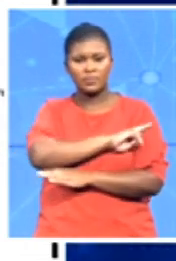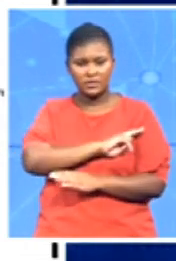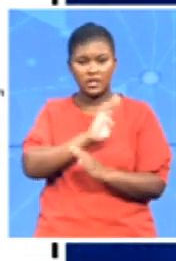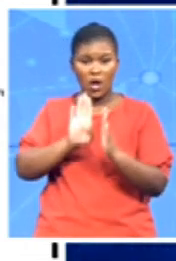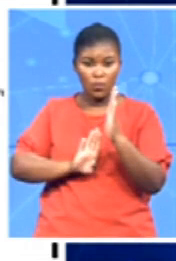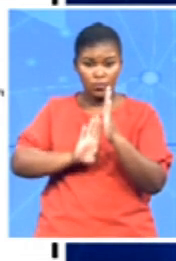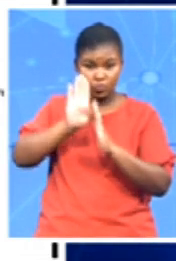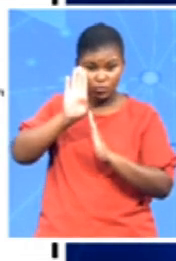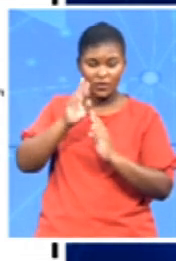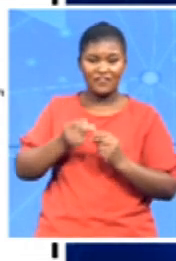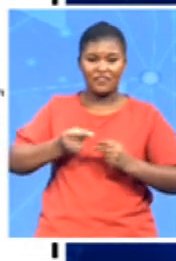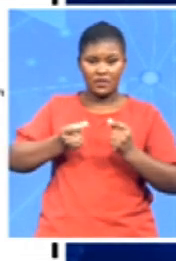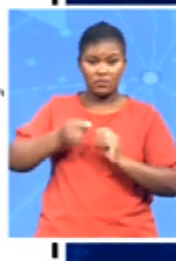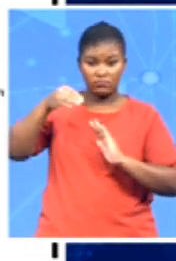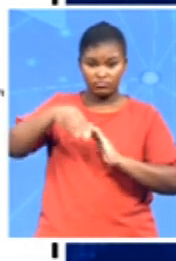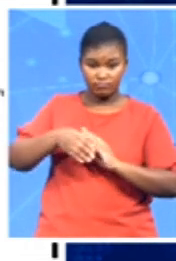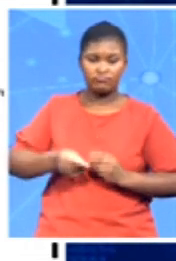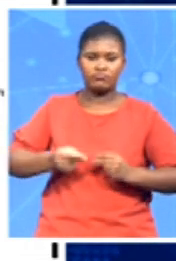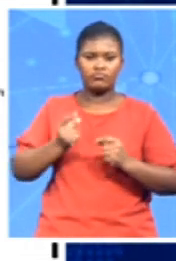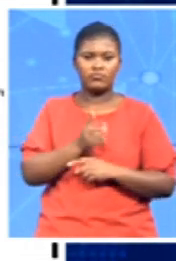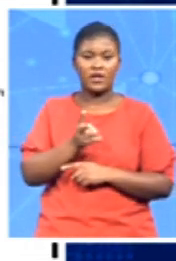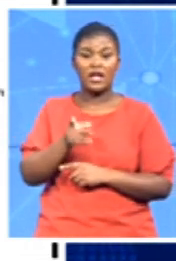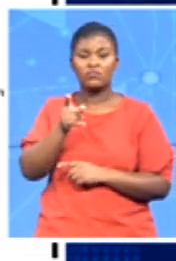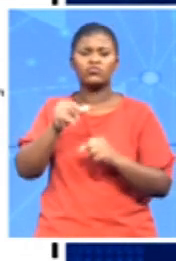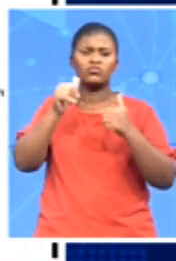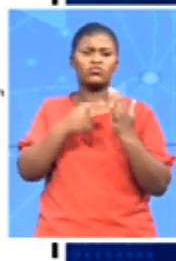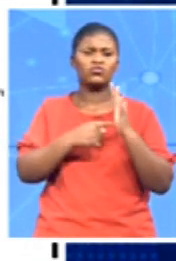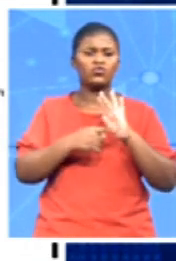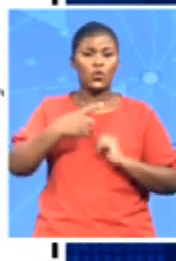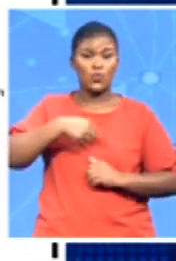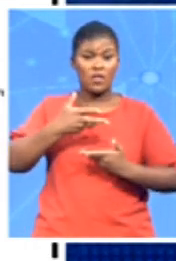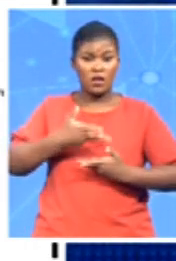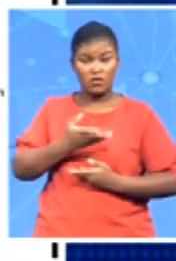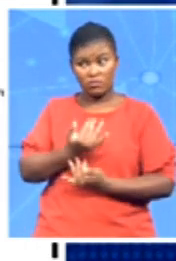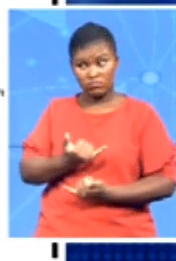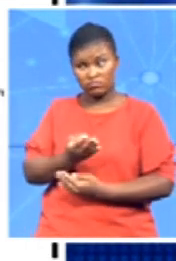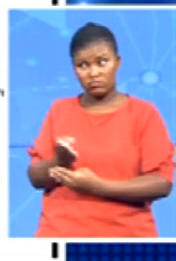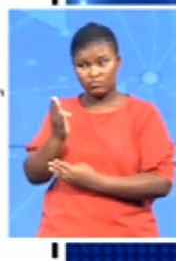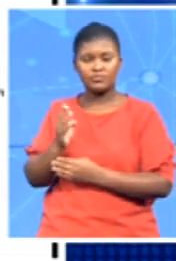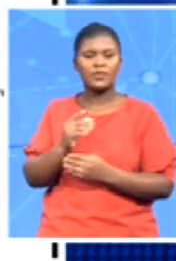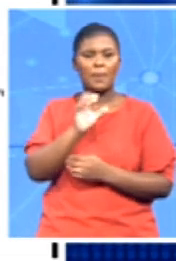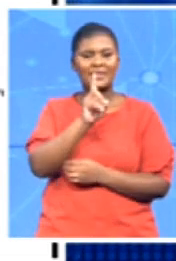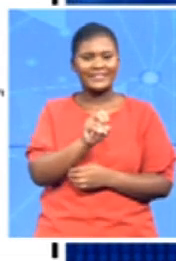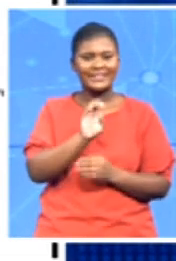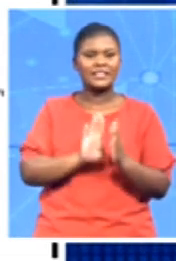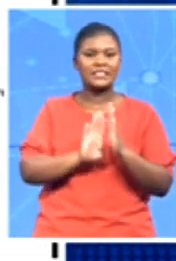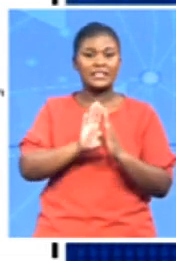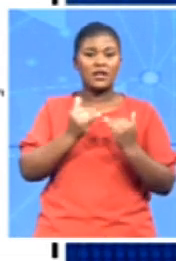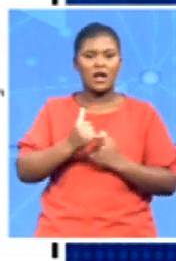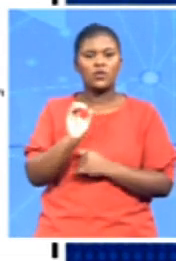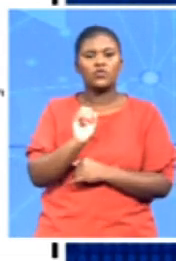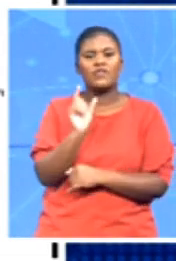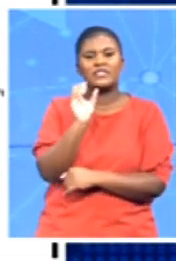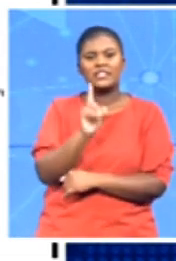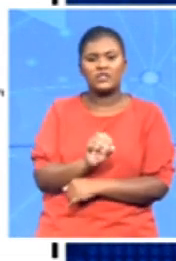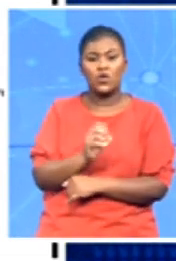really also to show now we're at that point where the percentage increase is now hitting zero, and we're expecting, and it's starting to go below zero,